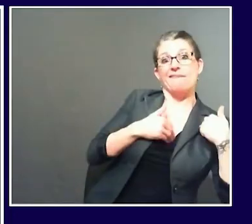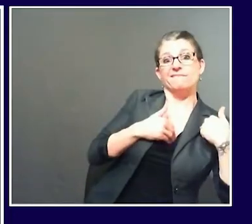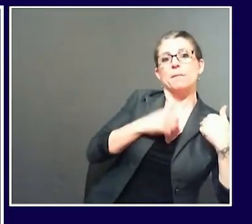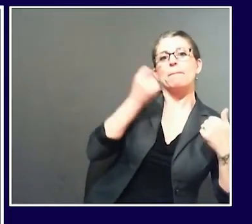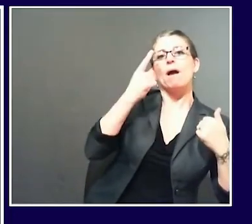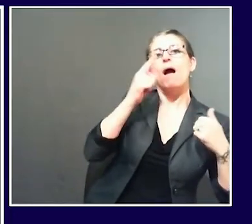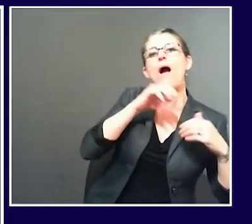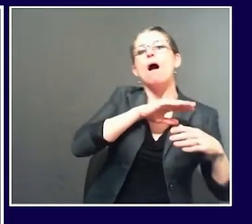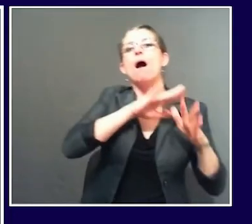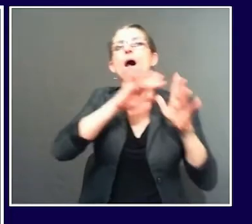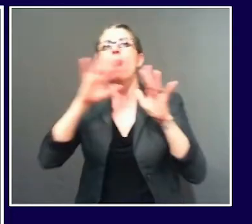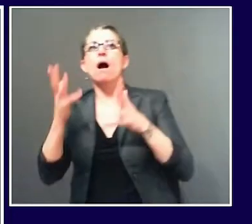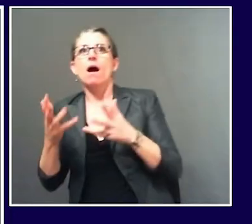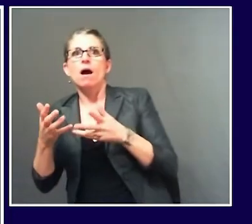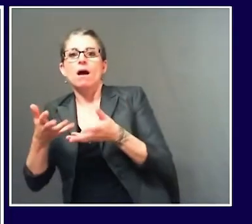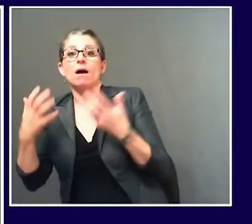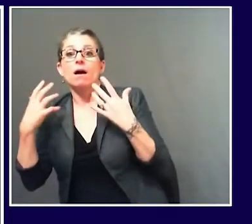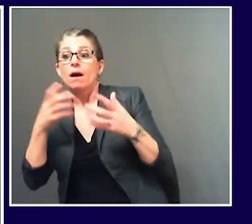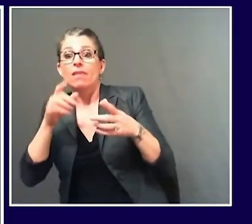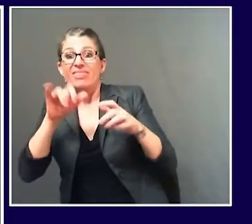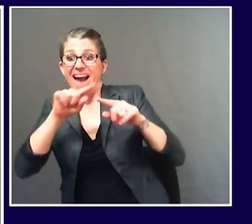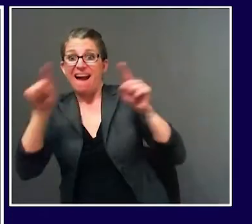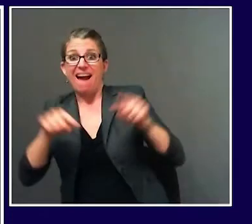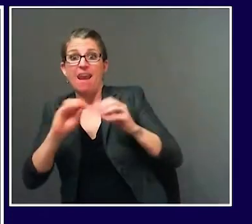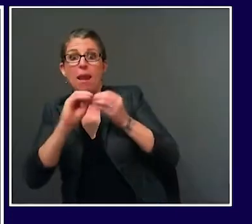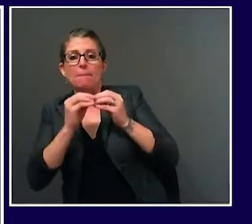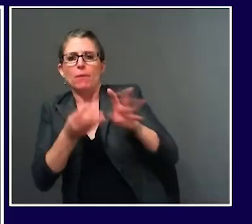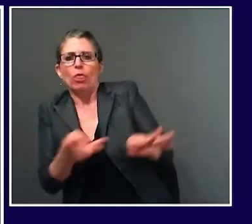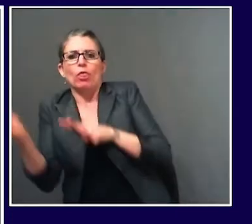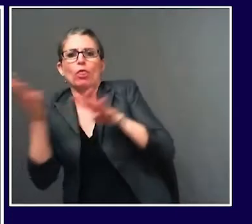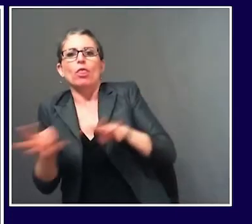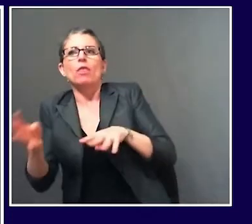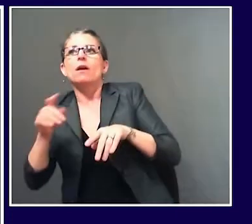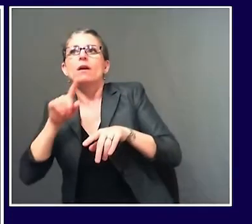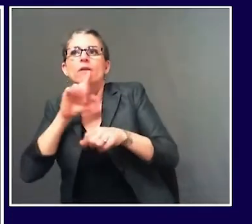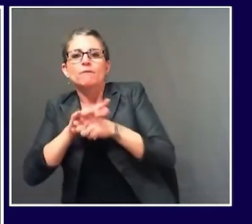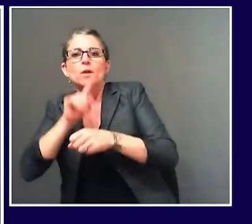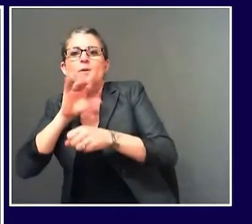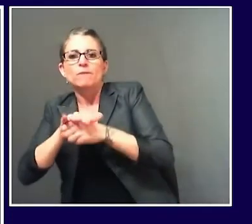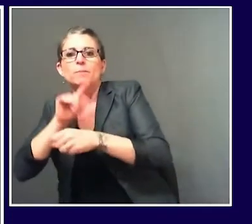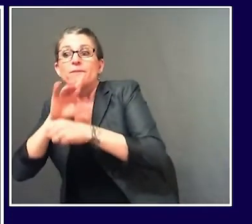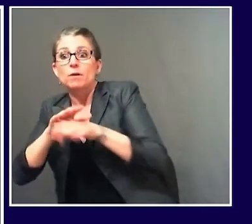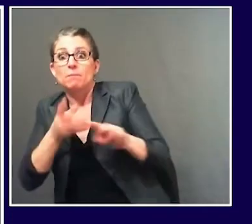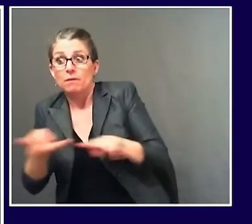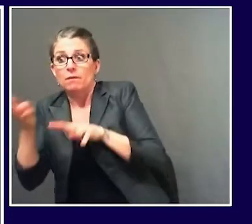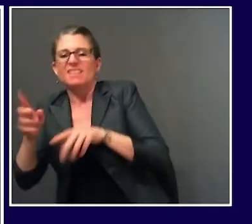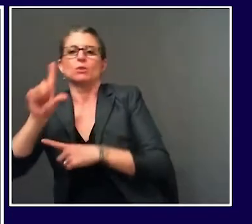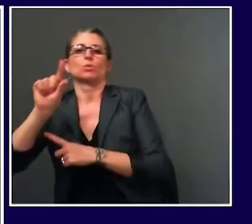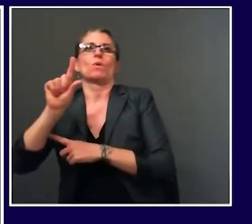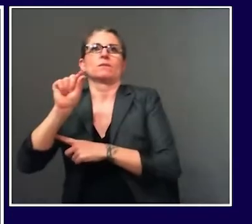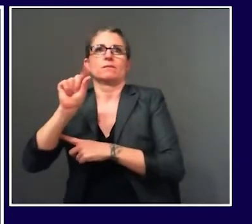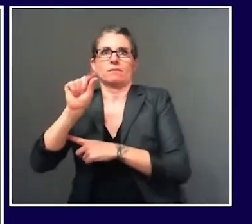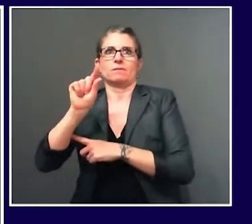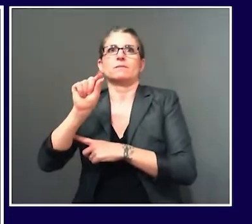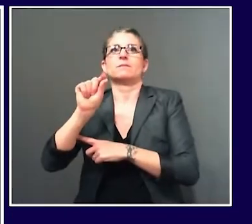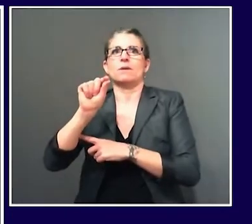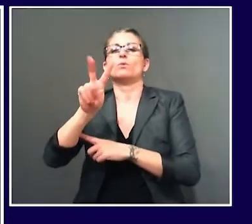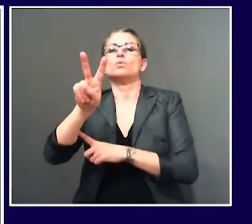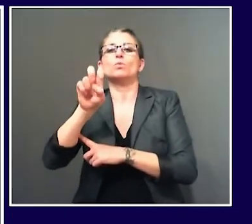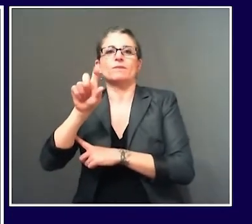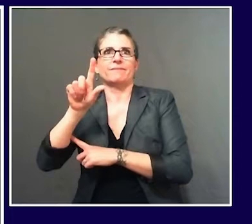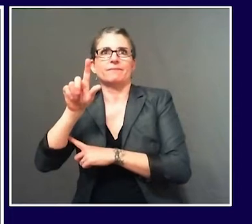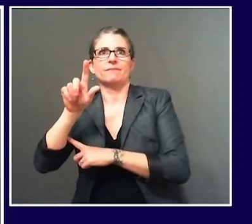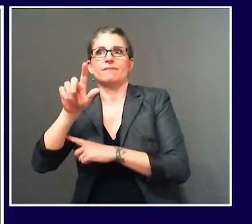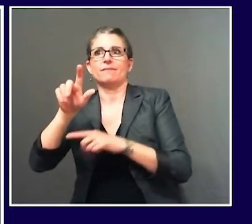1,971 are confirmed, an increase of 20 since yesterday, and 255 are probable, an increase